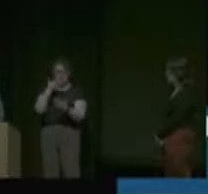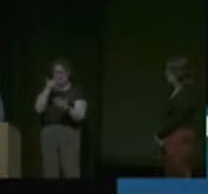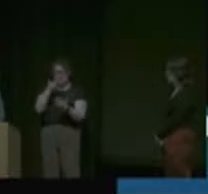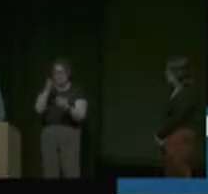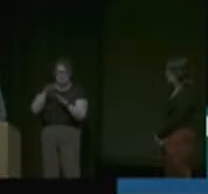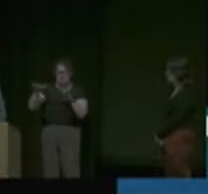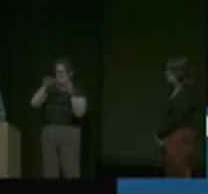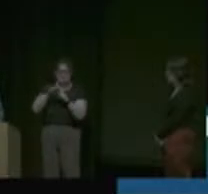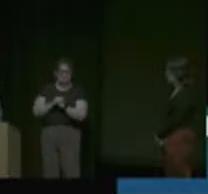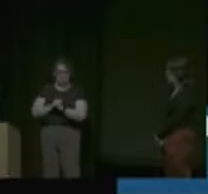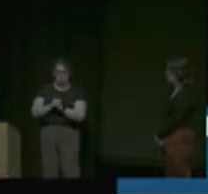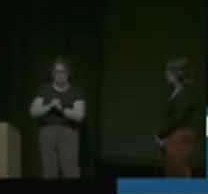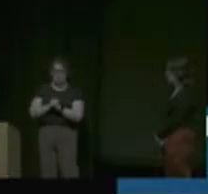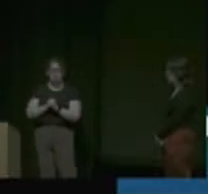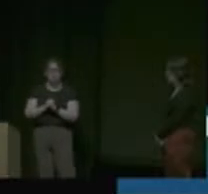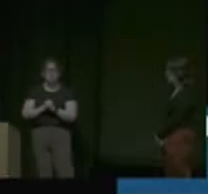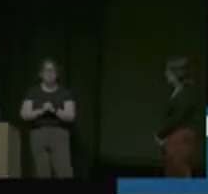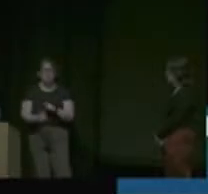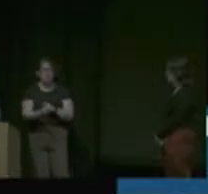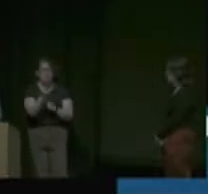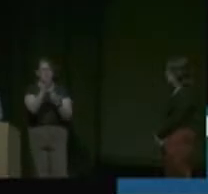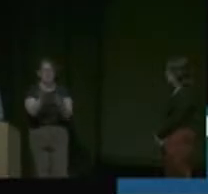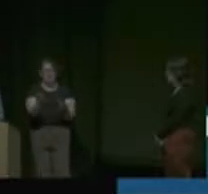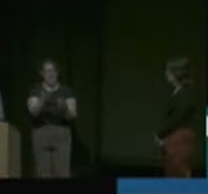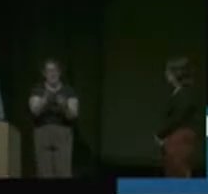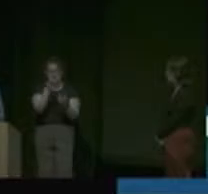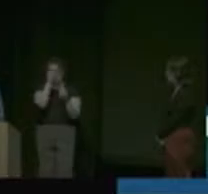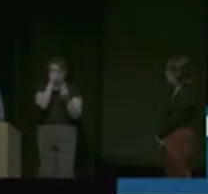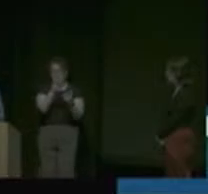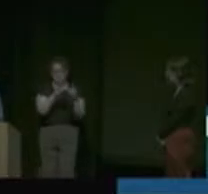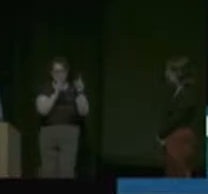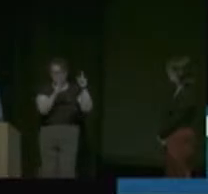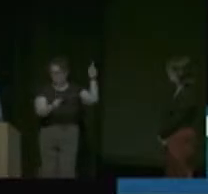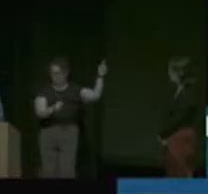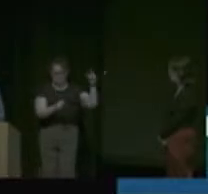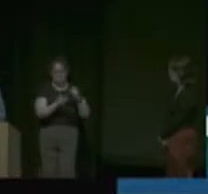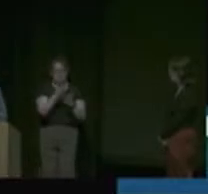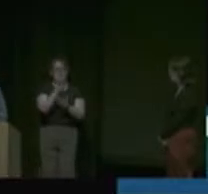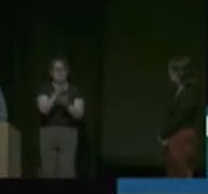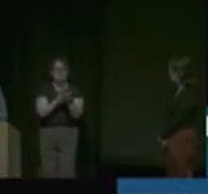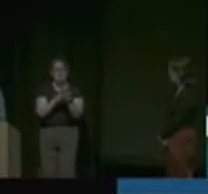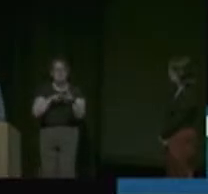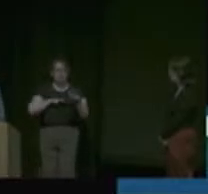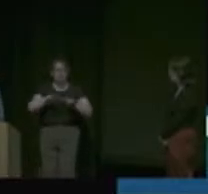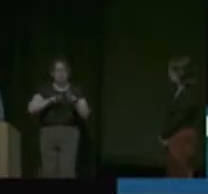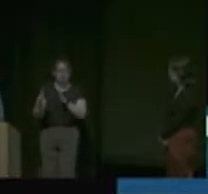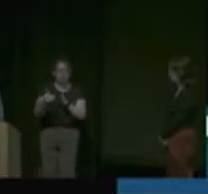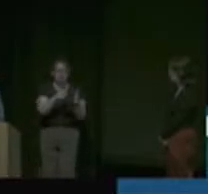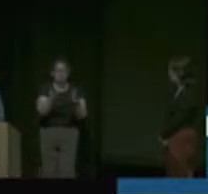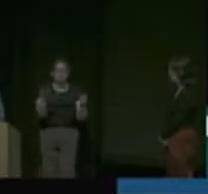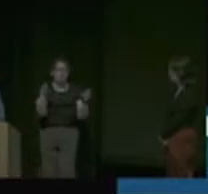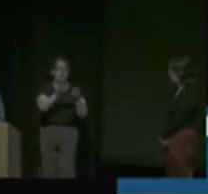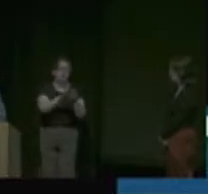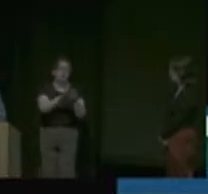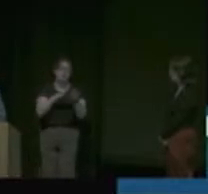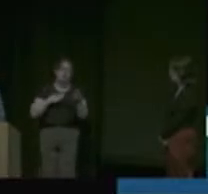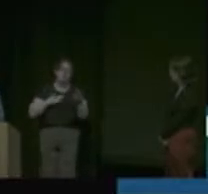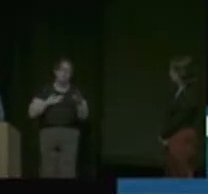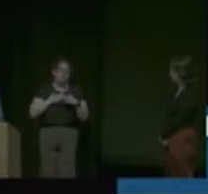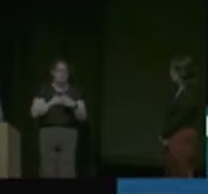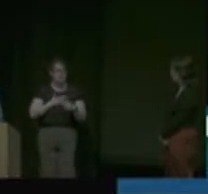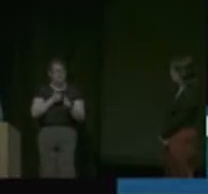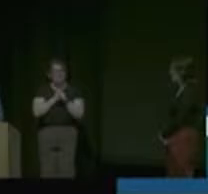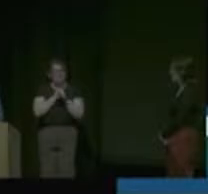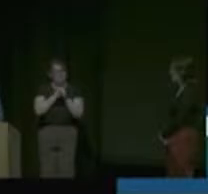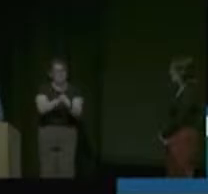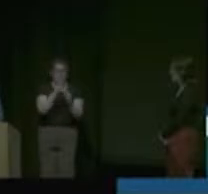thing I do want to state that's not up there is, like I said, some of the trails are closed, so we please ask you to respect those closures. I